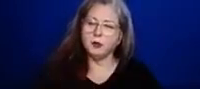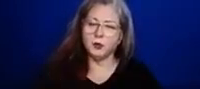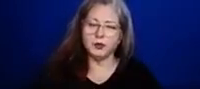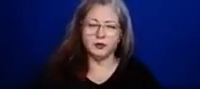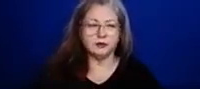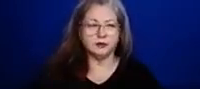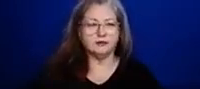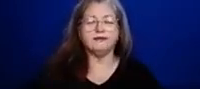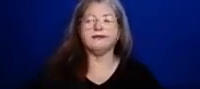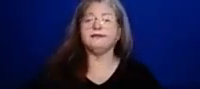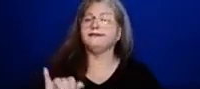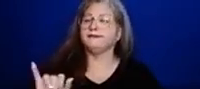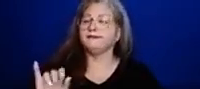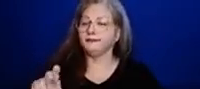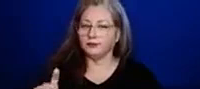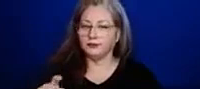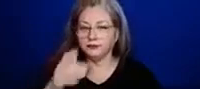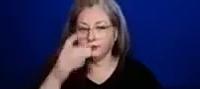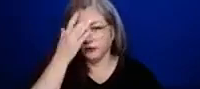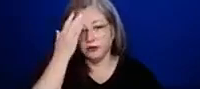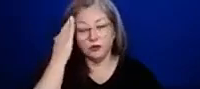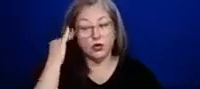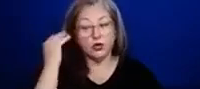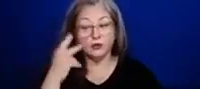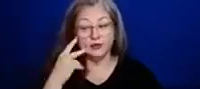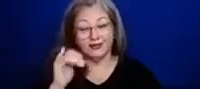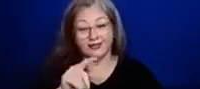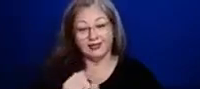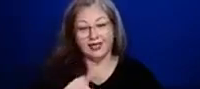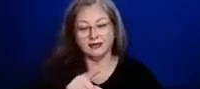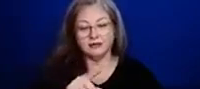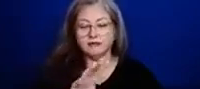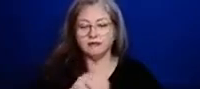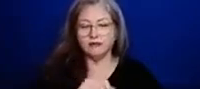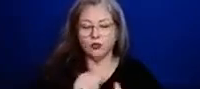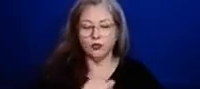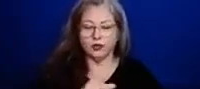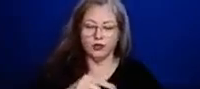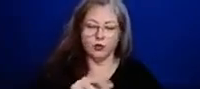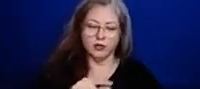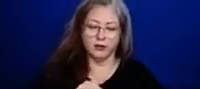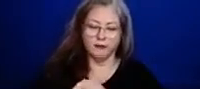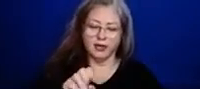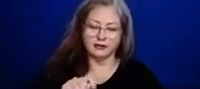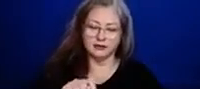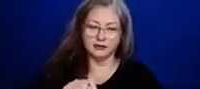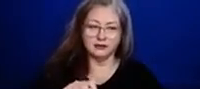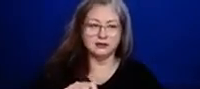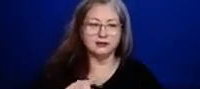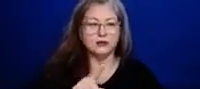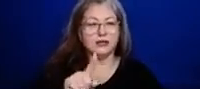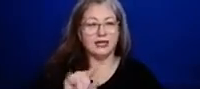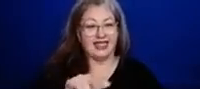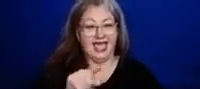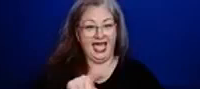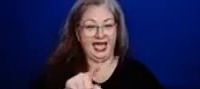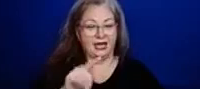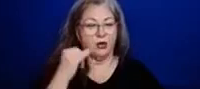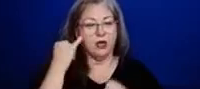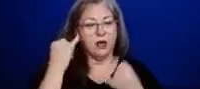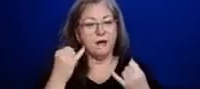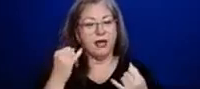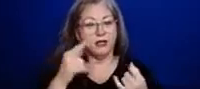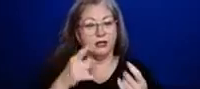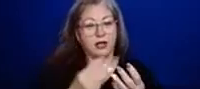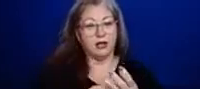Mm-hmm. You know? Oh, okay. See, so this piece also is of Quantum S, and this is like imagining, you know, a